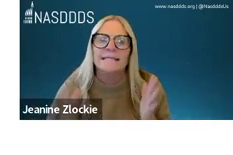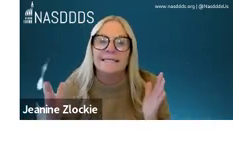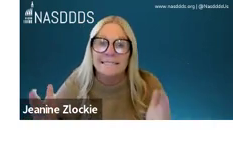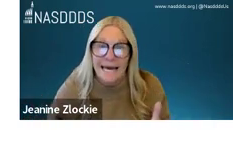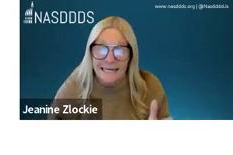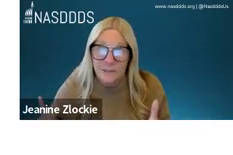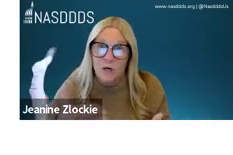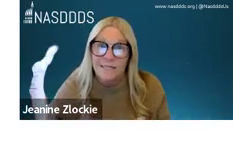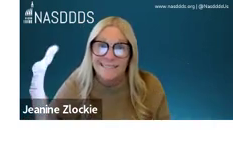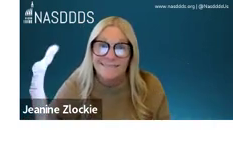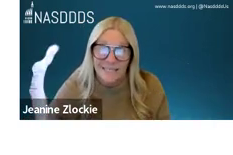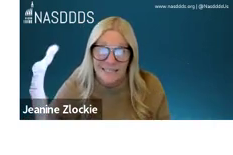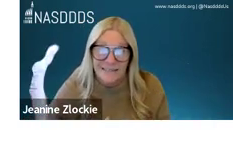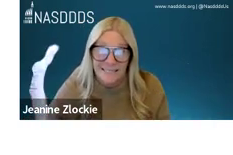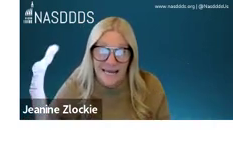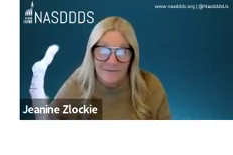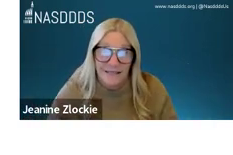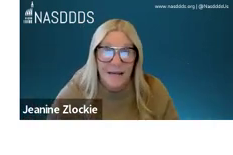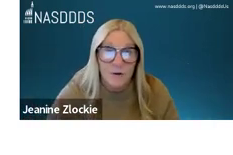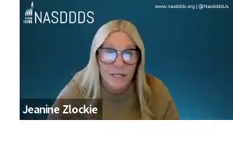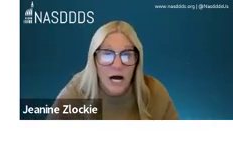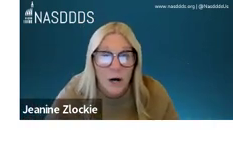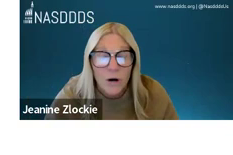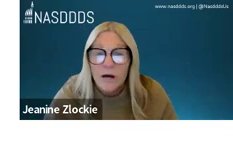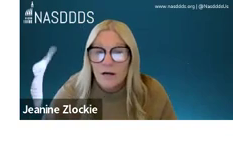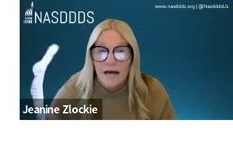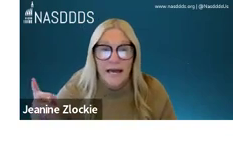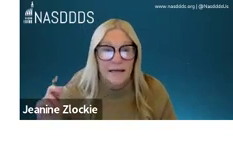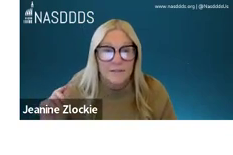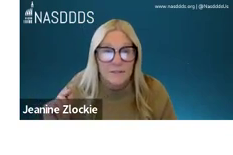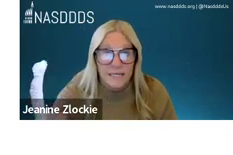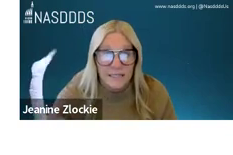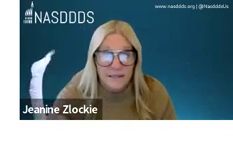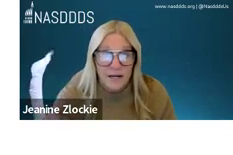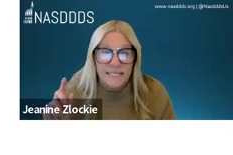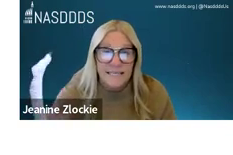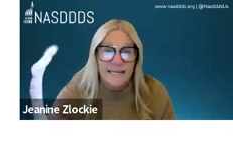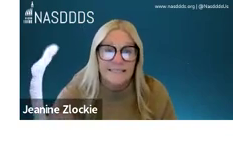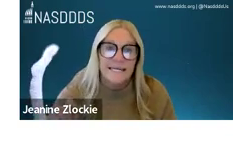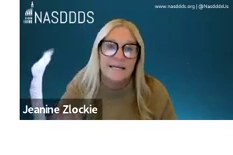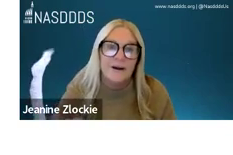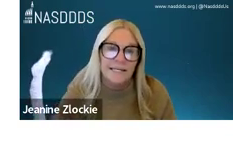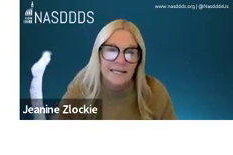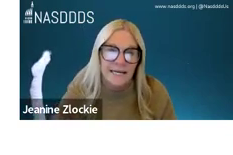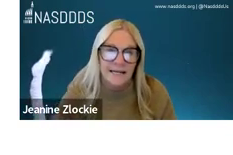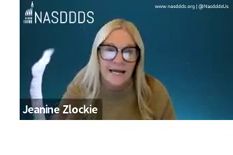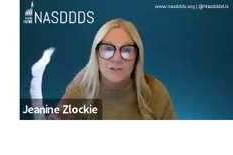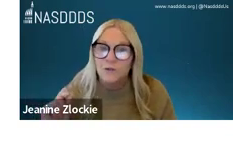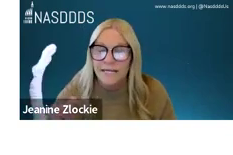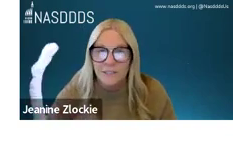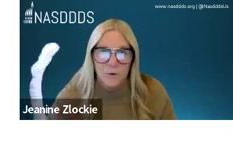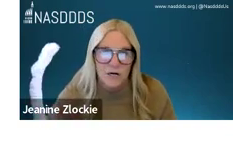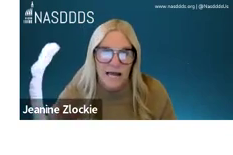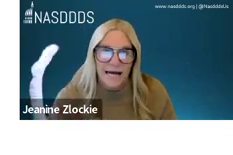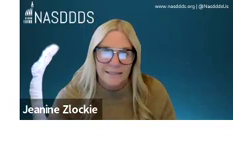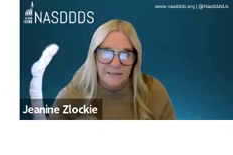look at these settings more in intently. They want to know, hey, are these settings integrated in, and do